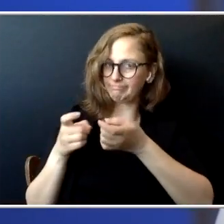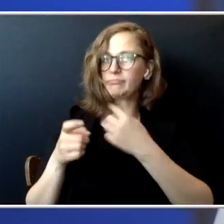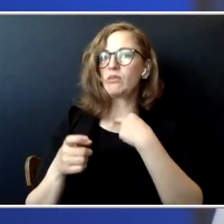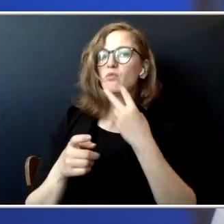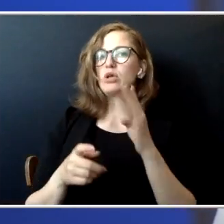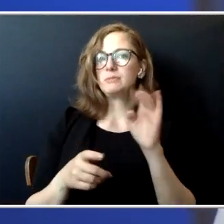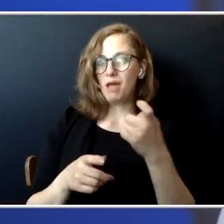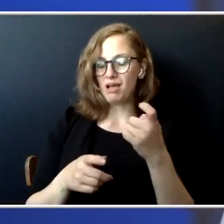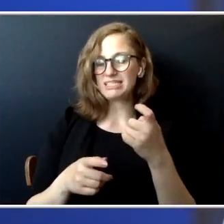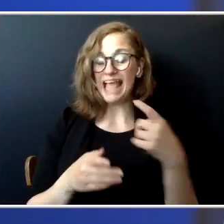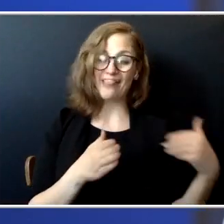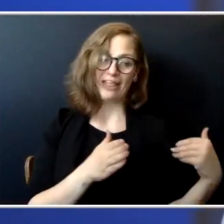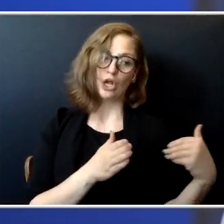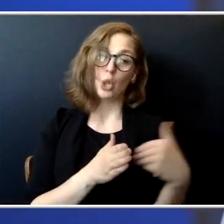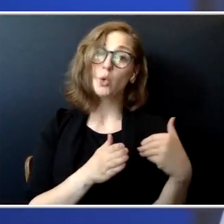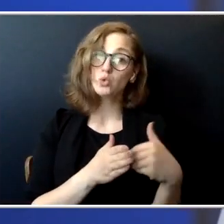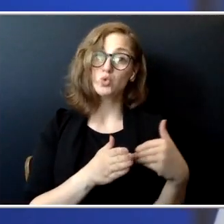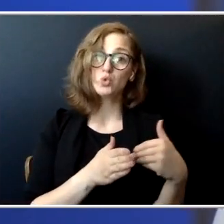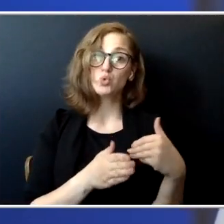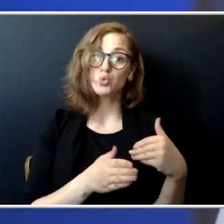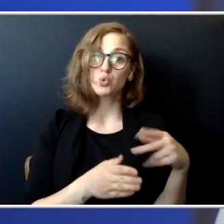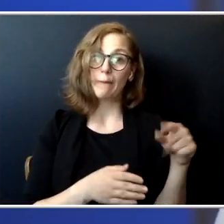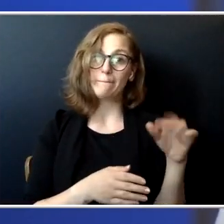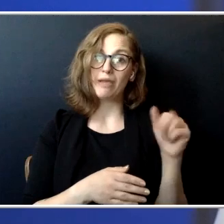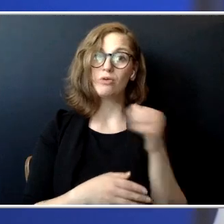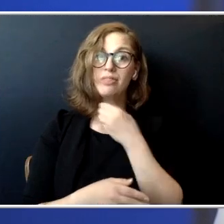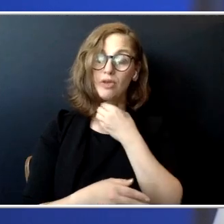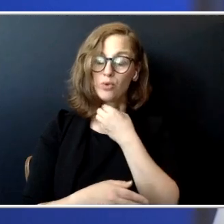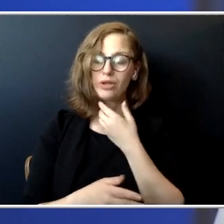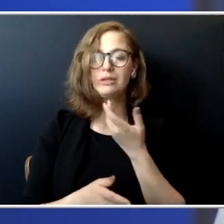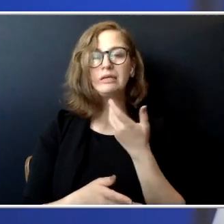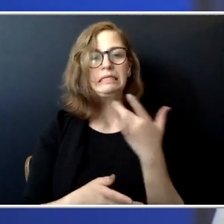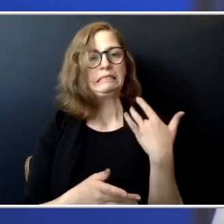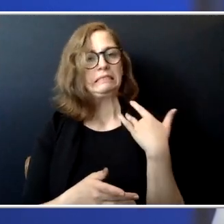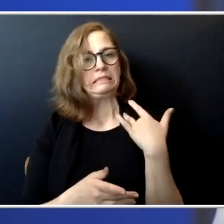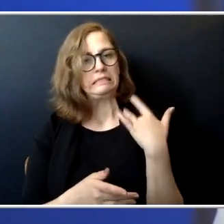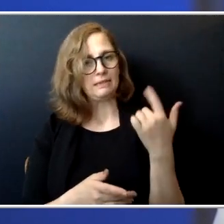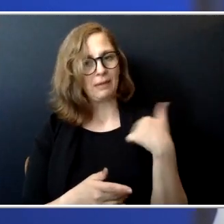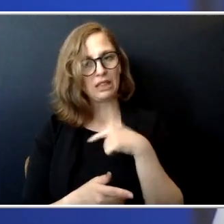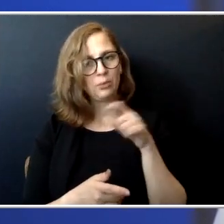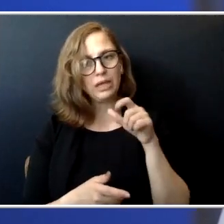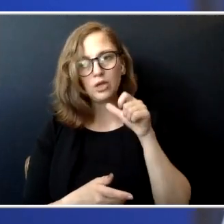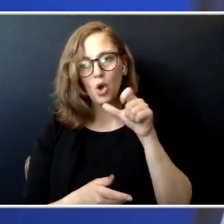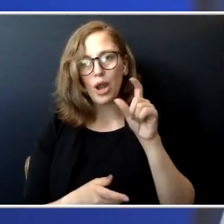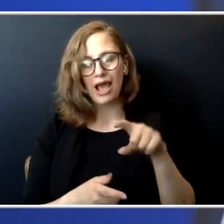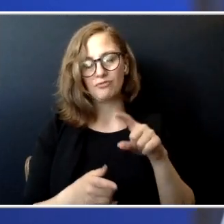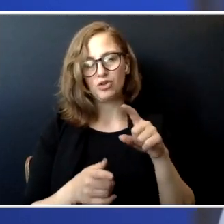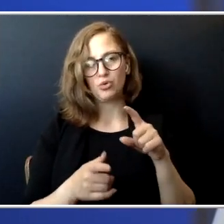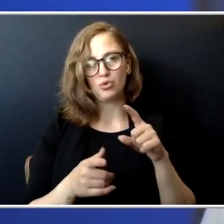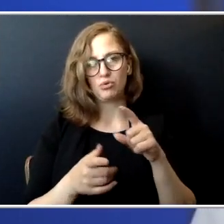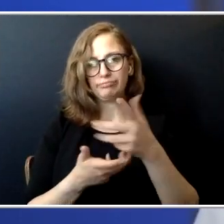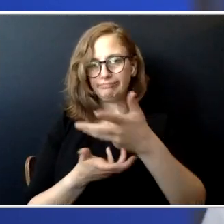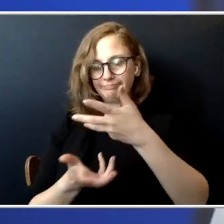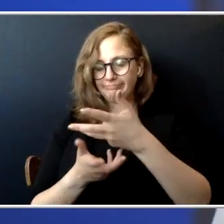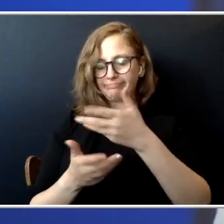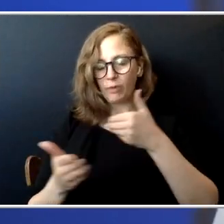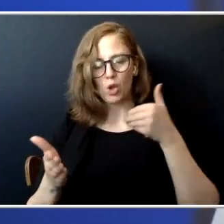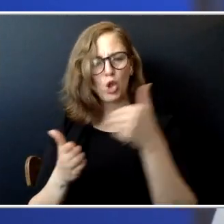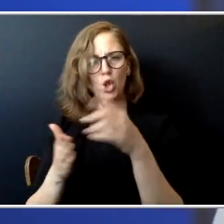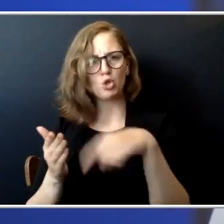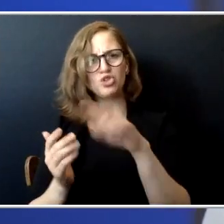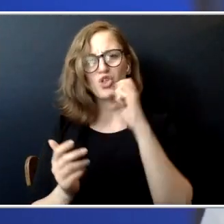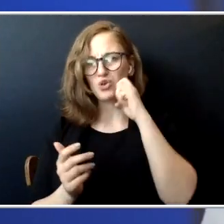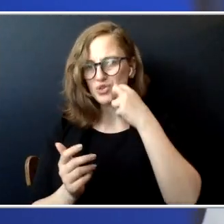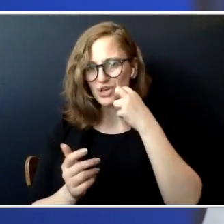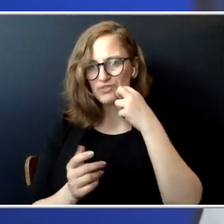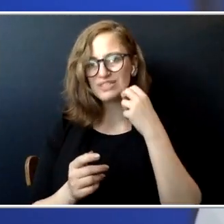of work around that for parathyroid surgery, but we use nerve monitoring when we operate. We're extremely careful. But as I talked to Michelle ahead of